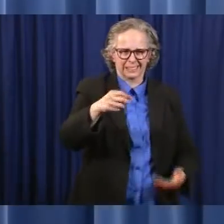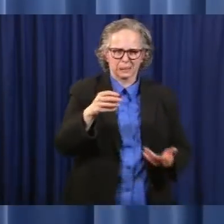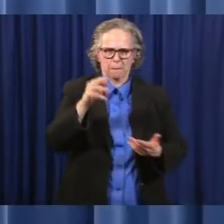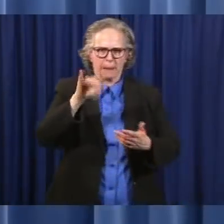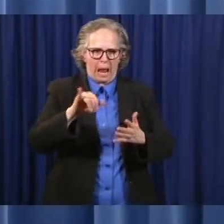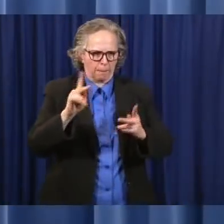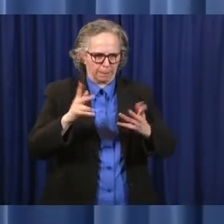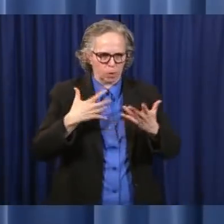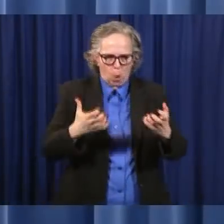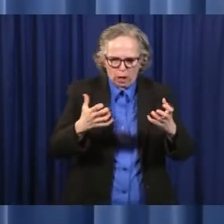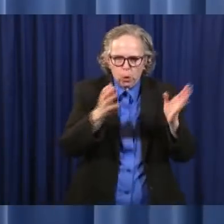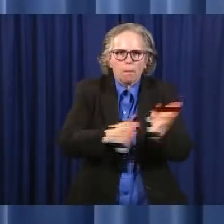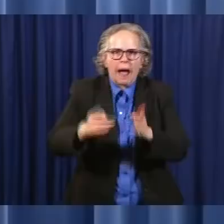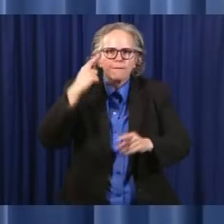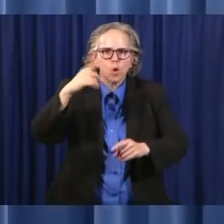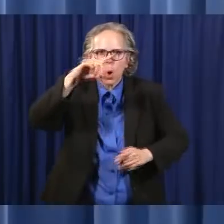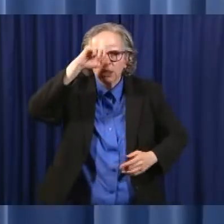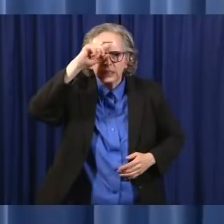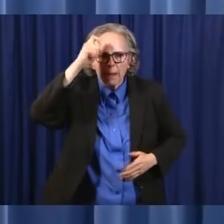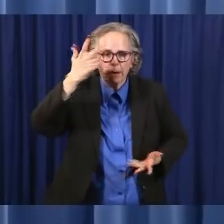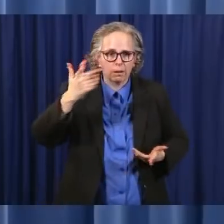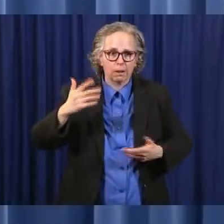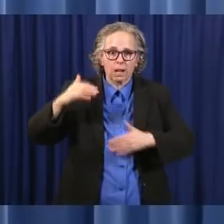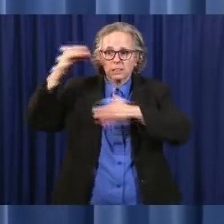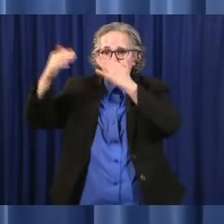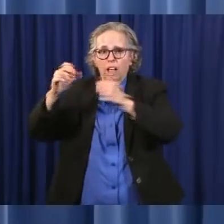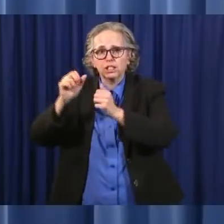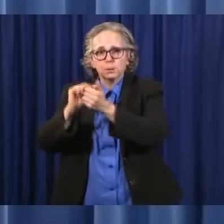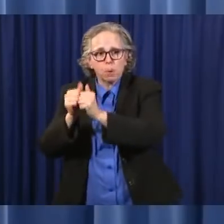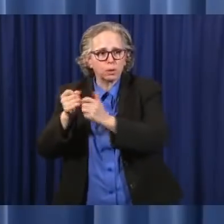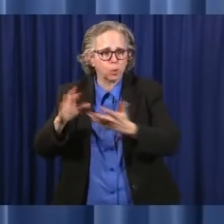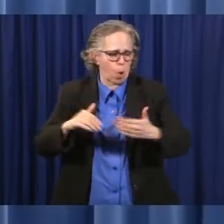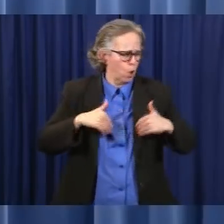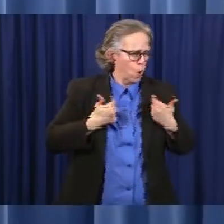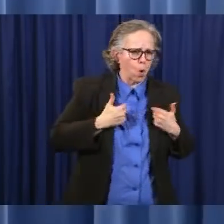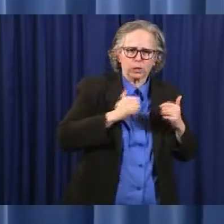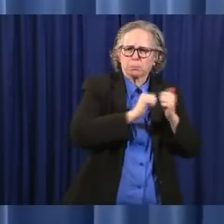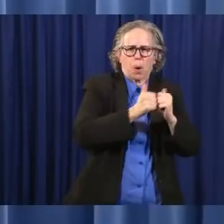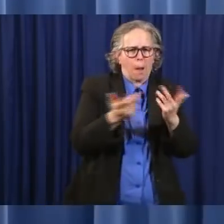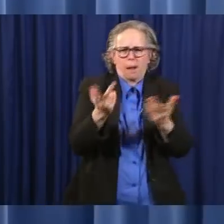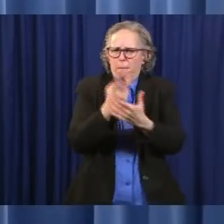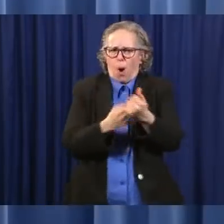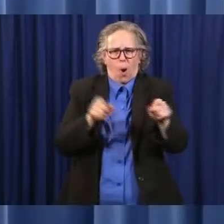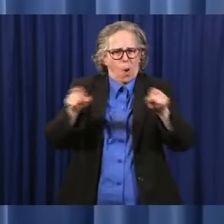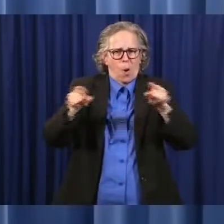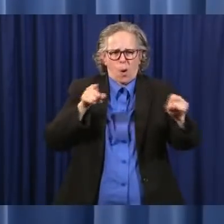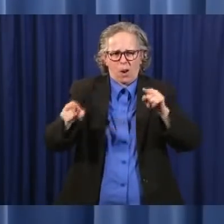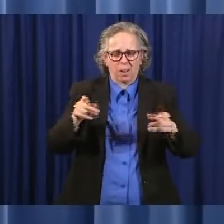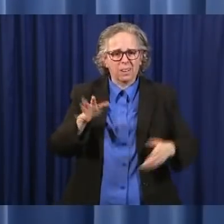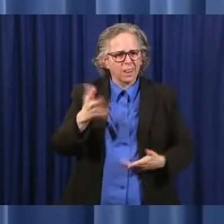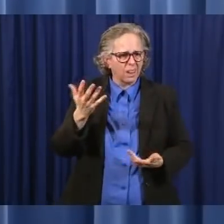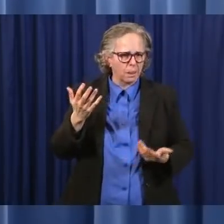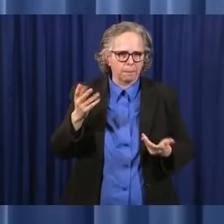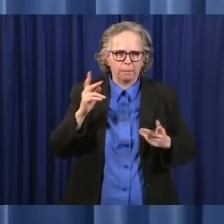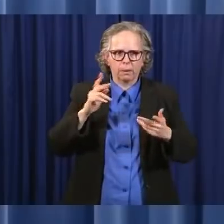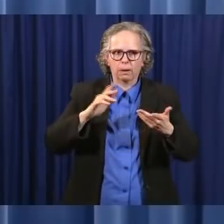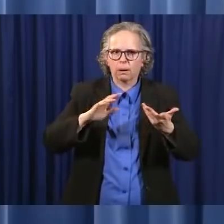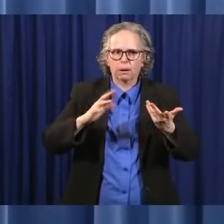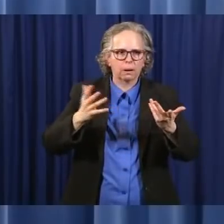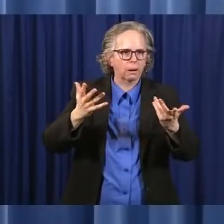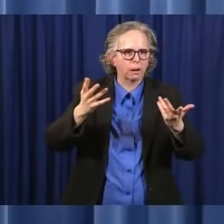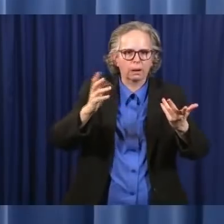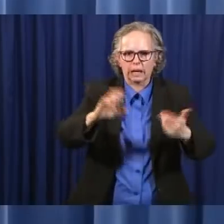but also what the city of Columbus or the city of Cincinnati or the city of Dayton or Toledo,